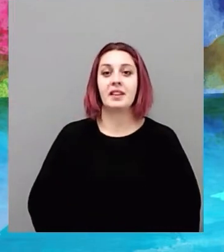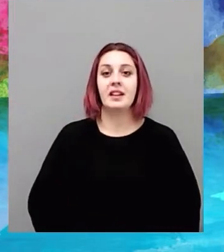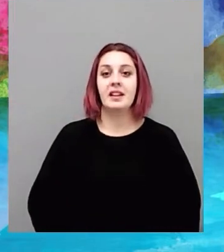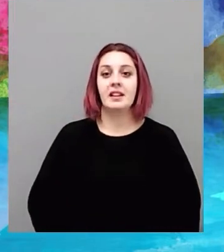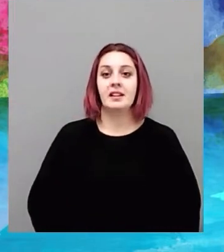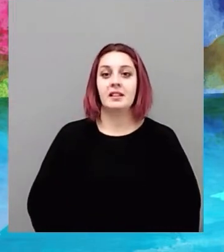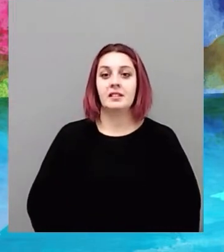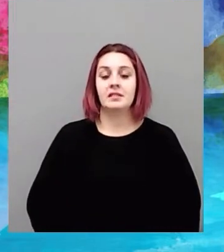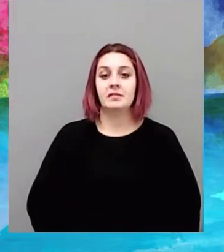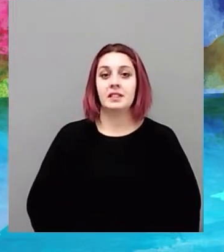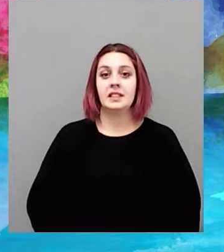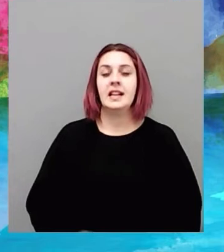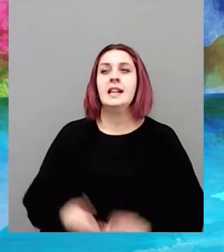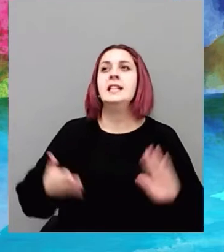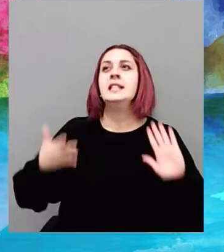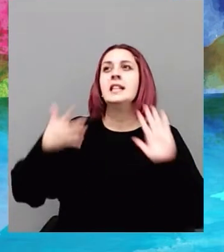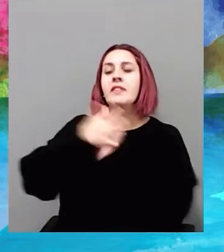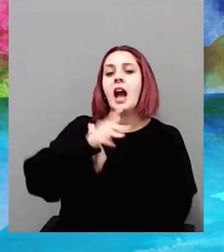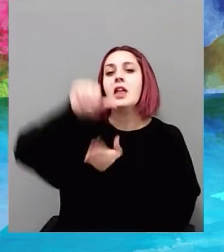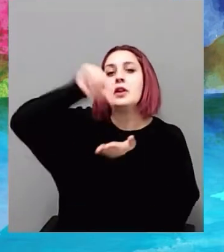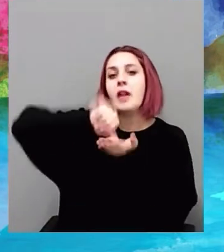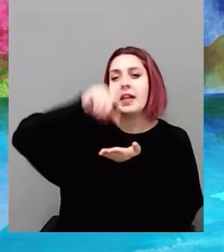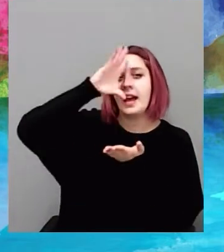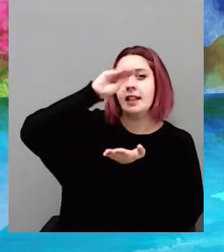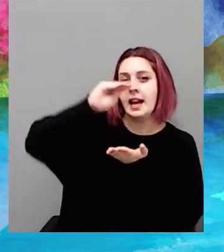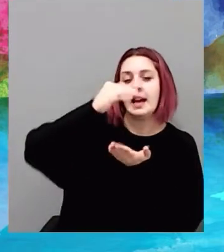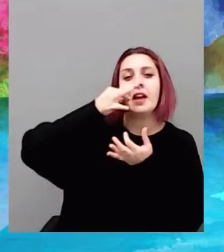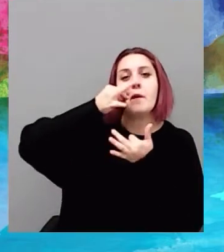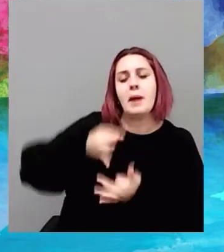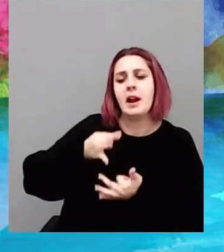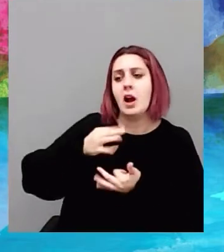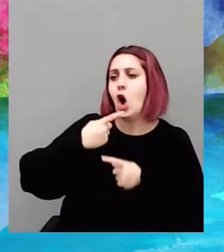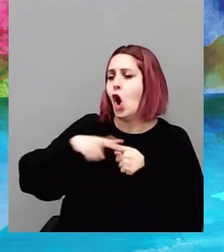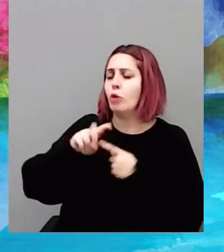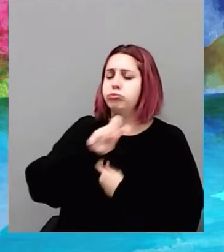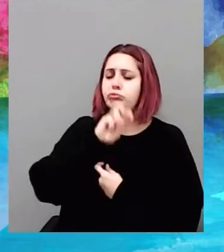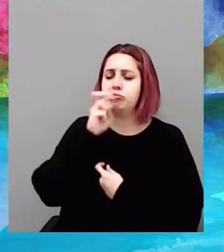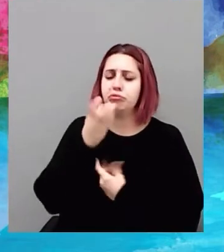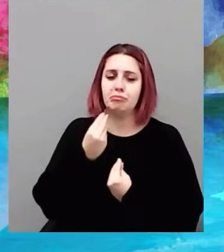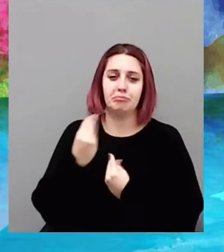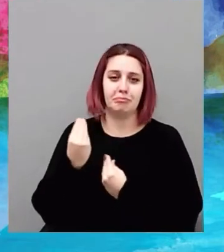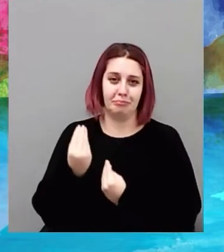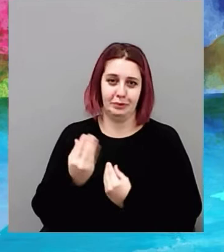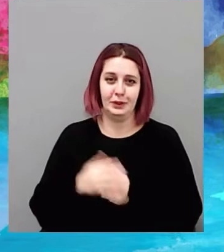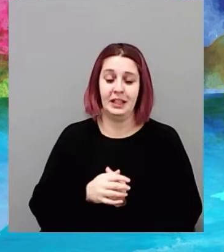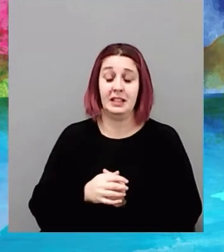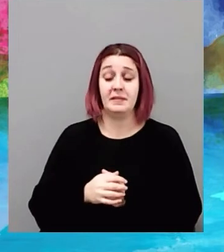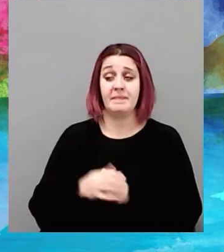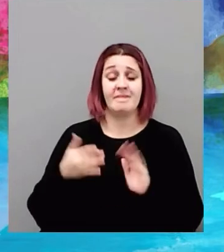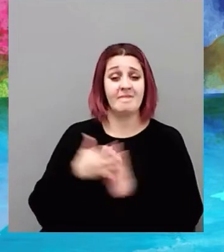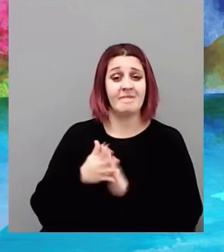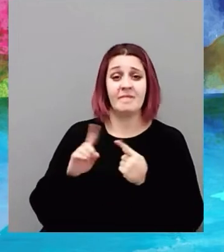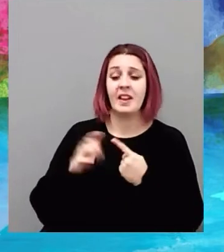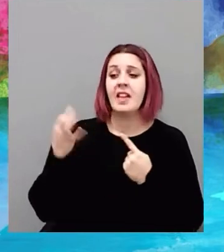a known and qualified user accessibility, here with Pick2Access, a strong political commitment.